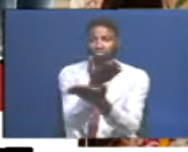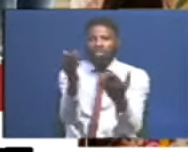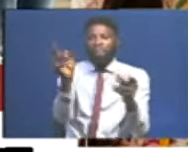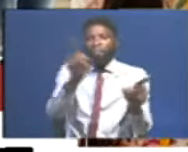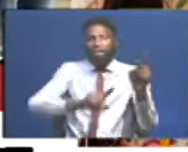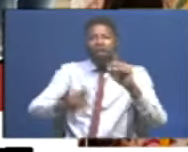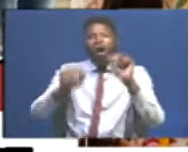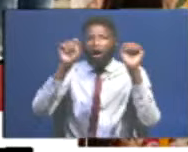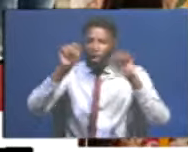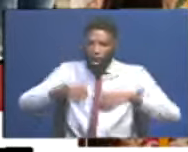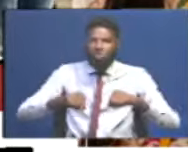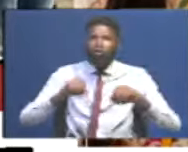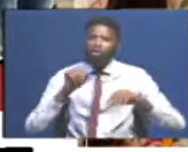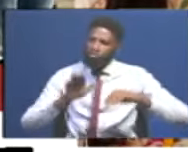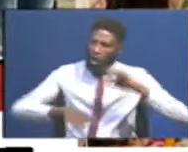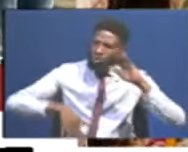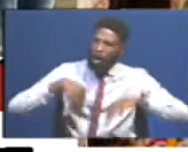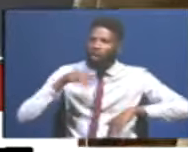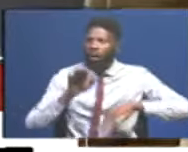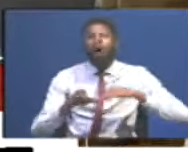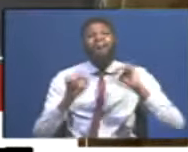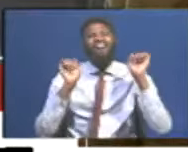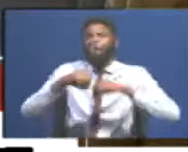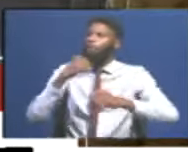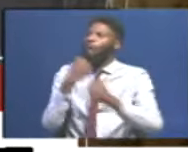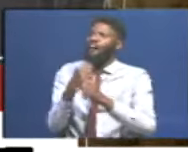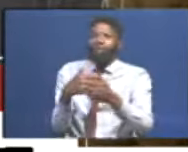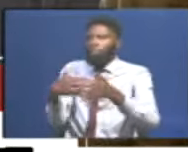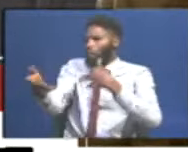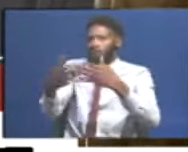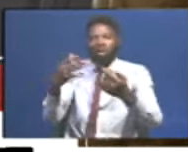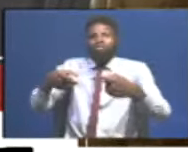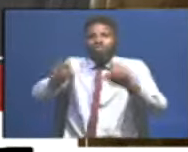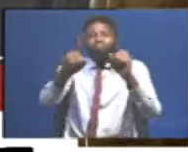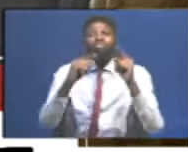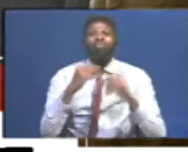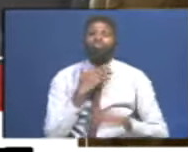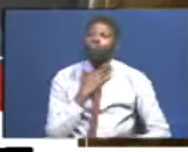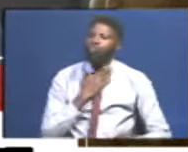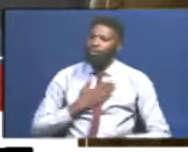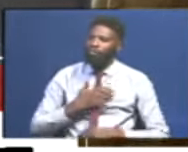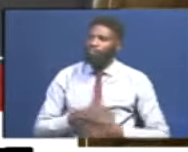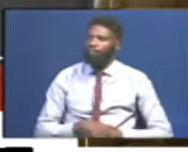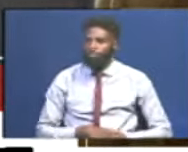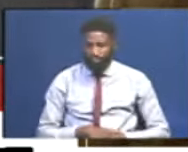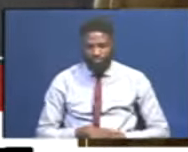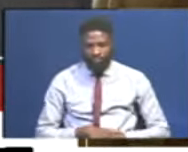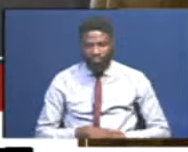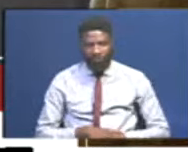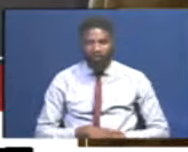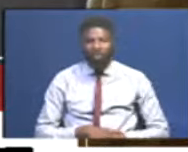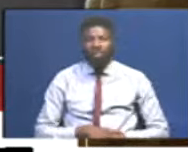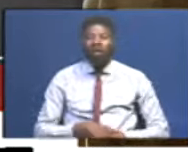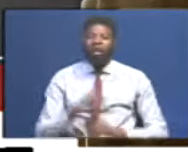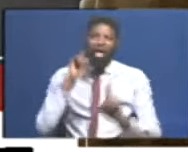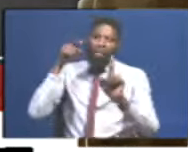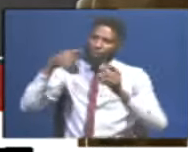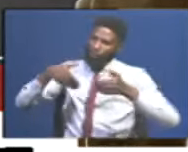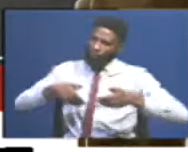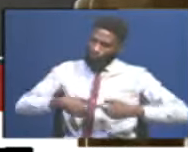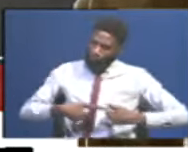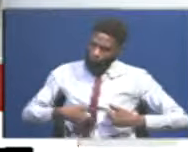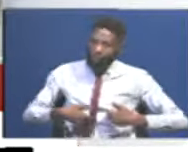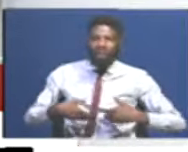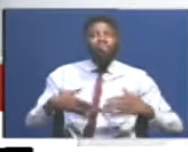walk, even they can do any work, whatever they want. To find solutions for young people as well as elderly